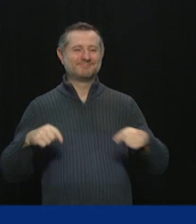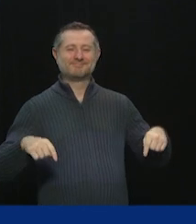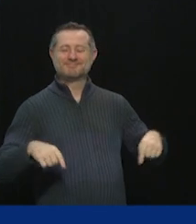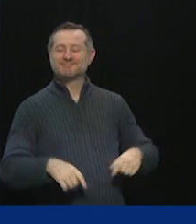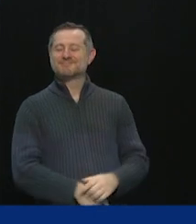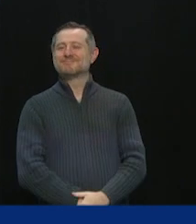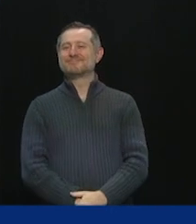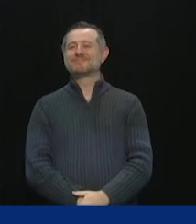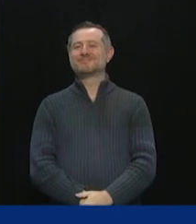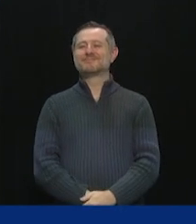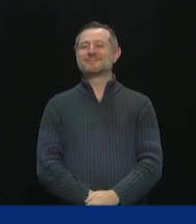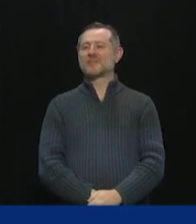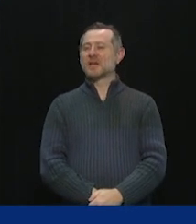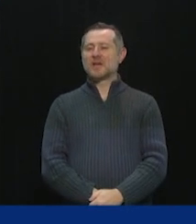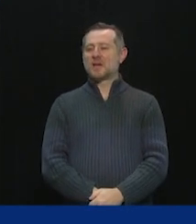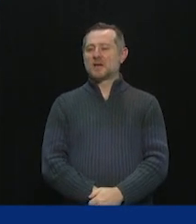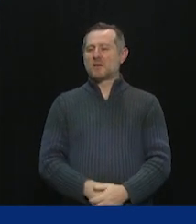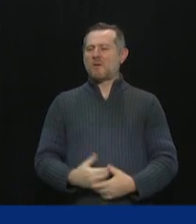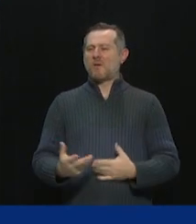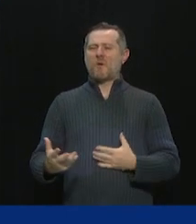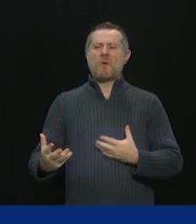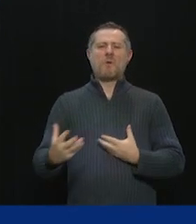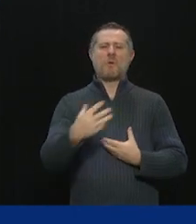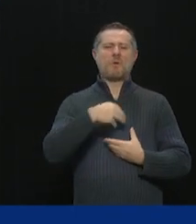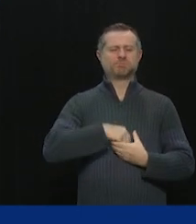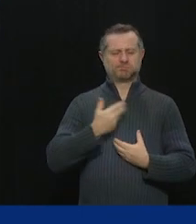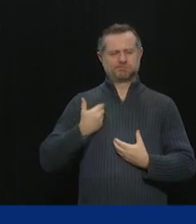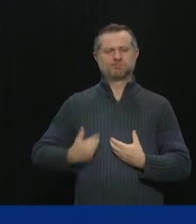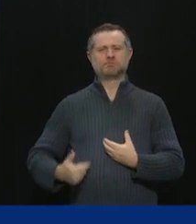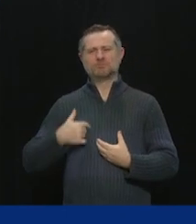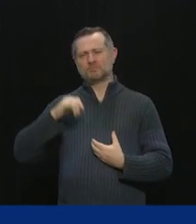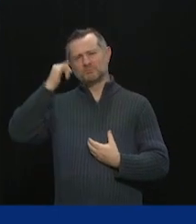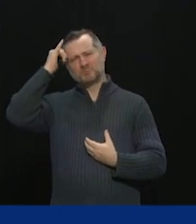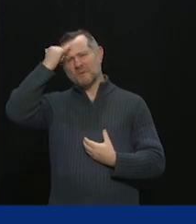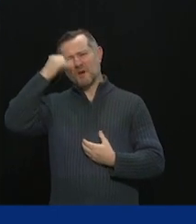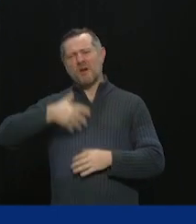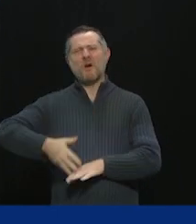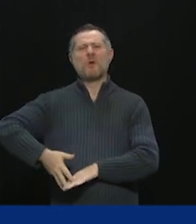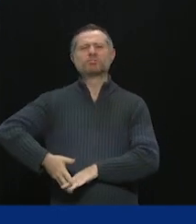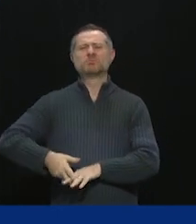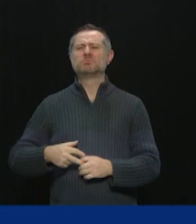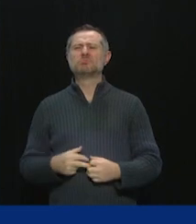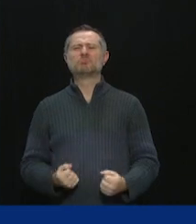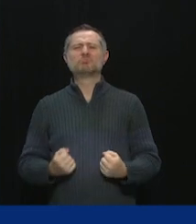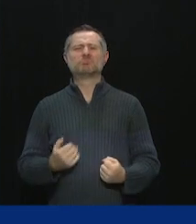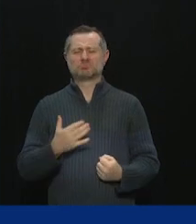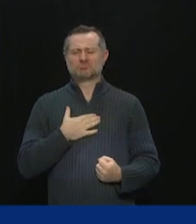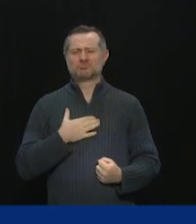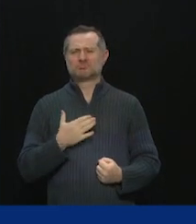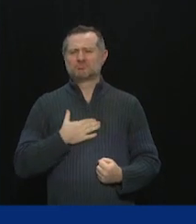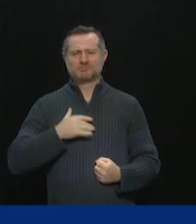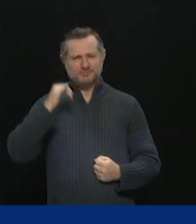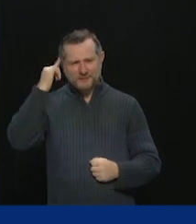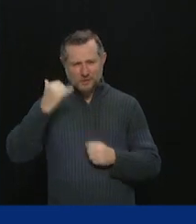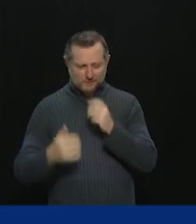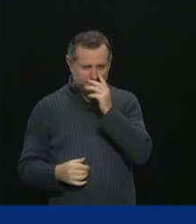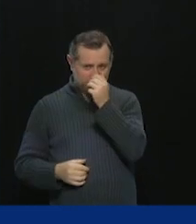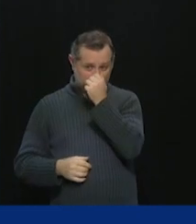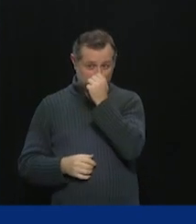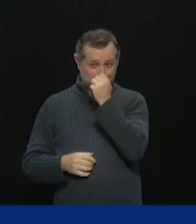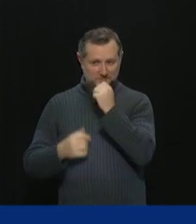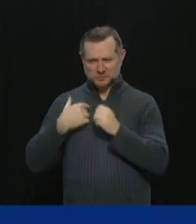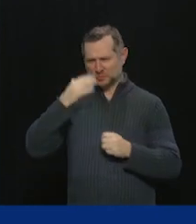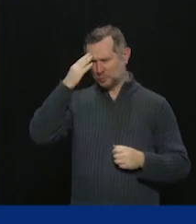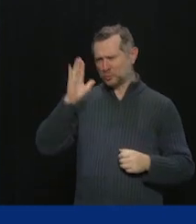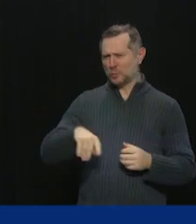I'm a Buffalo girl through and through, and I'm taking those values and sharing them with others, to know we know what hard work is